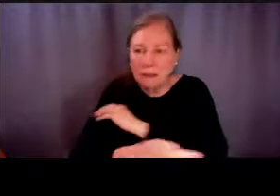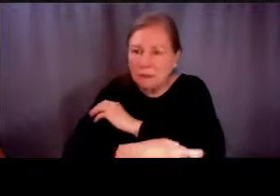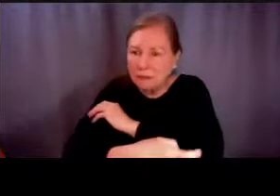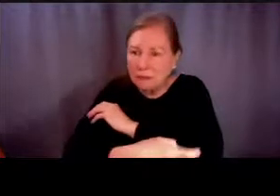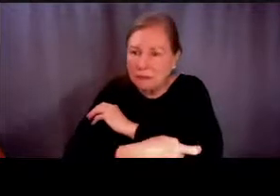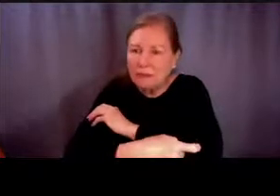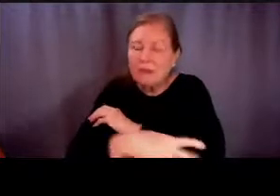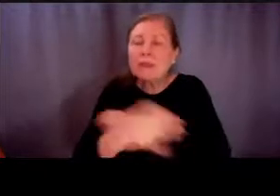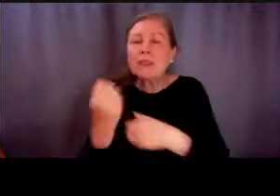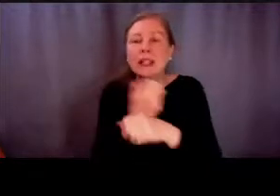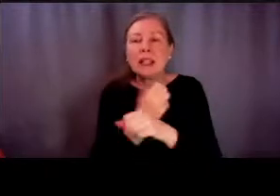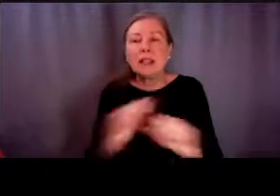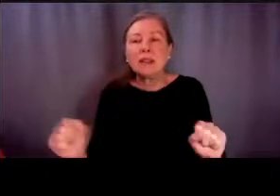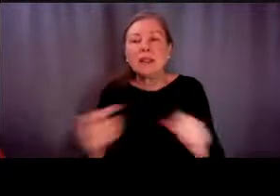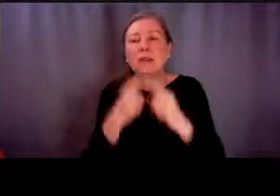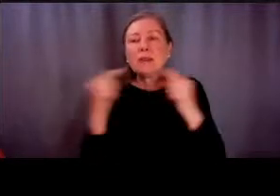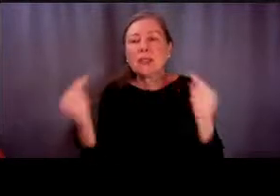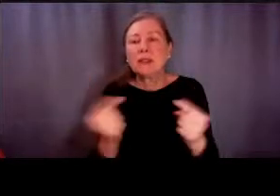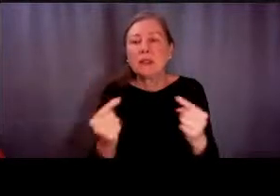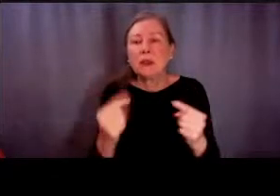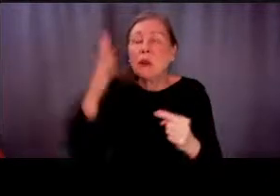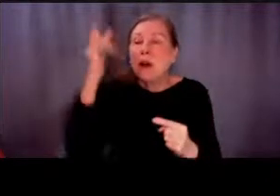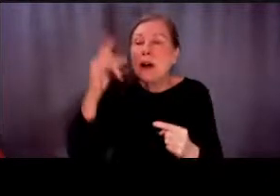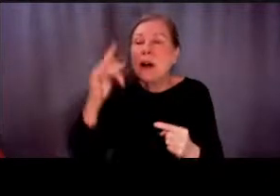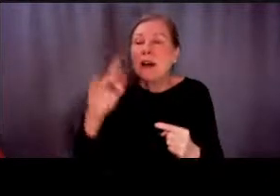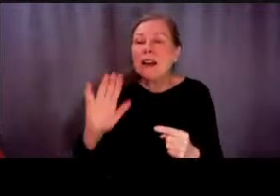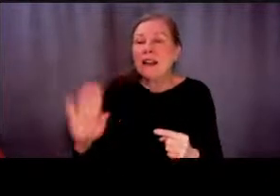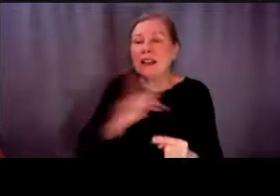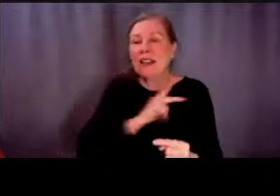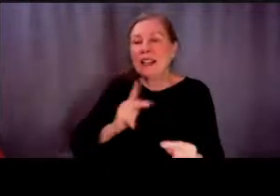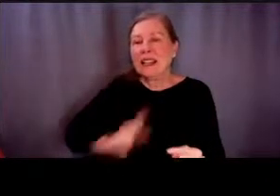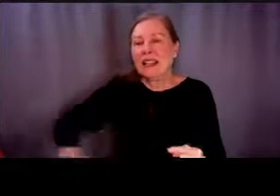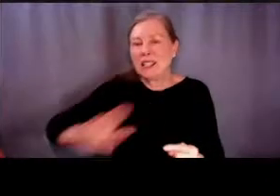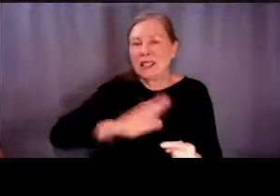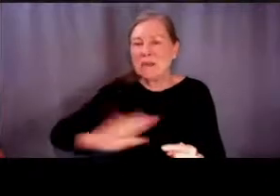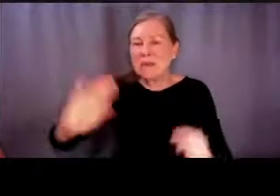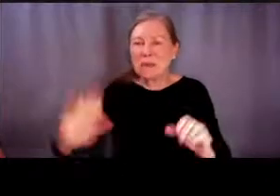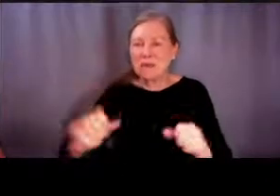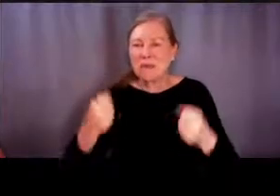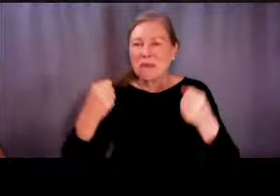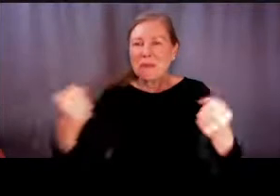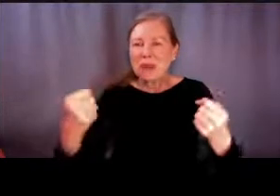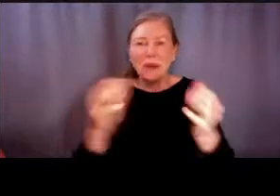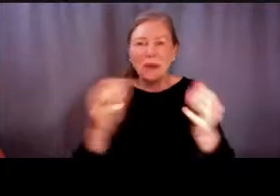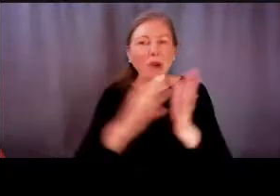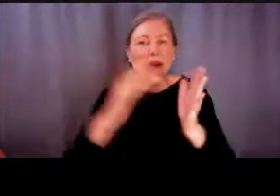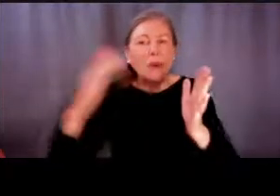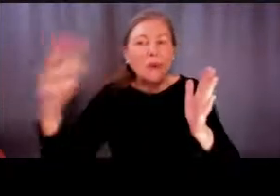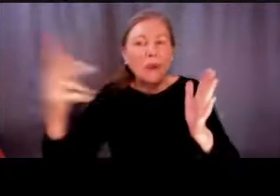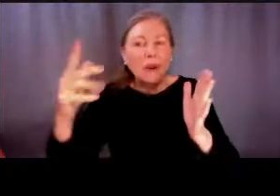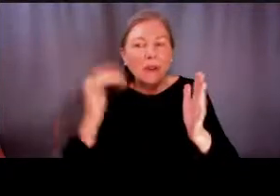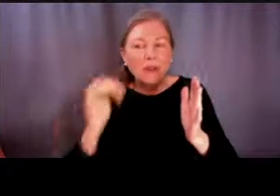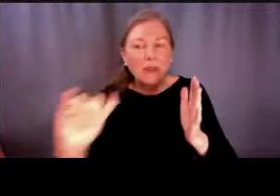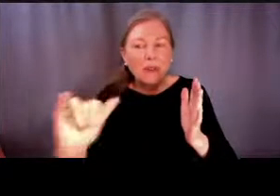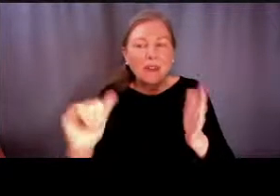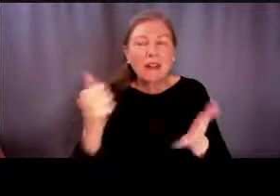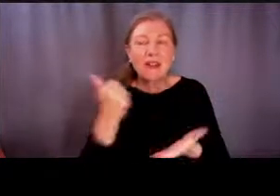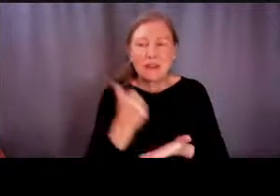evil. For thine is the kingdom, and the power, and the glory forever.